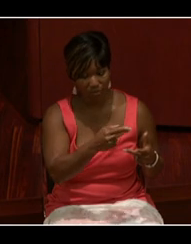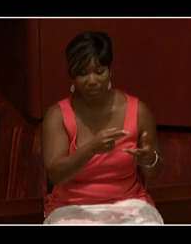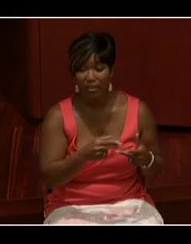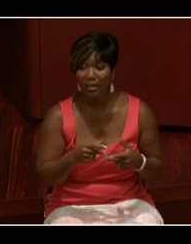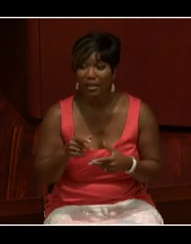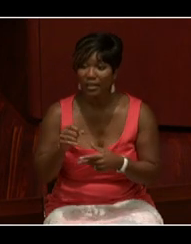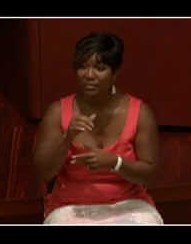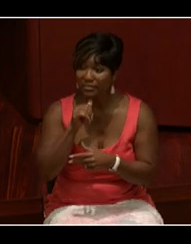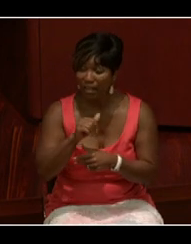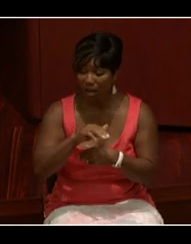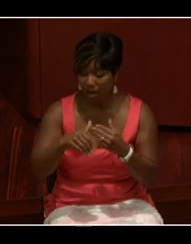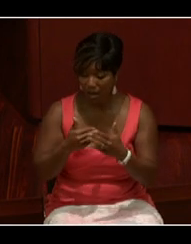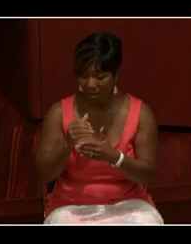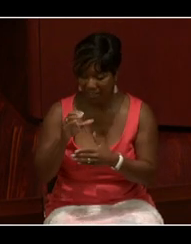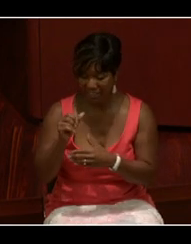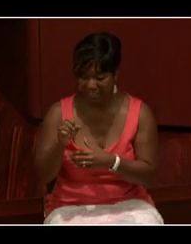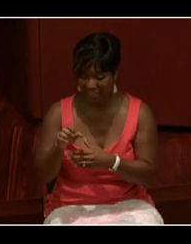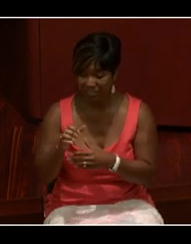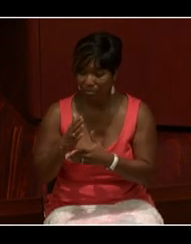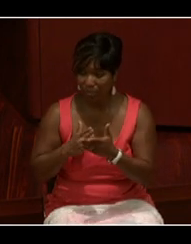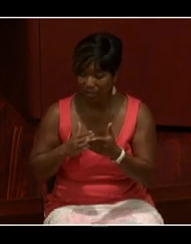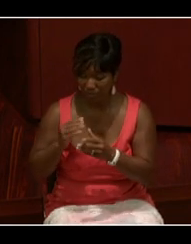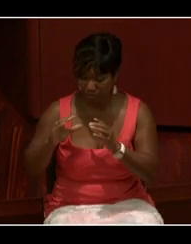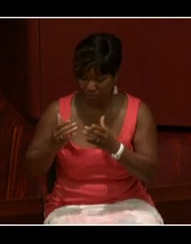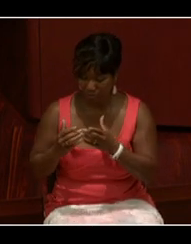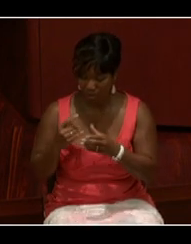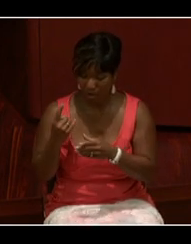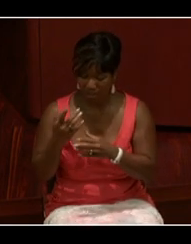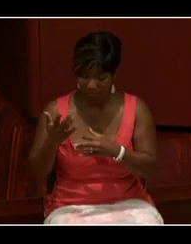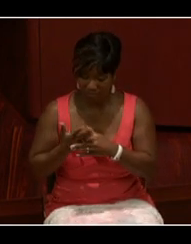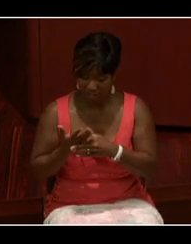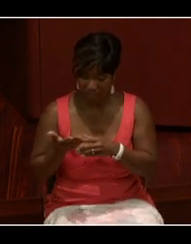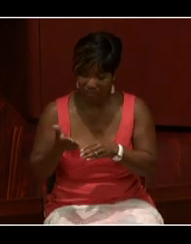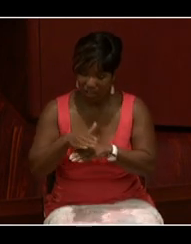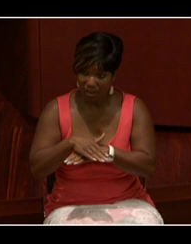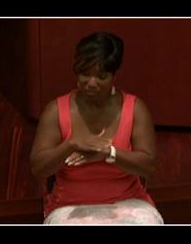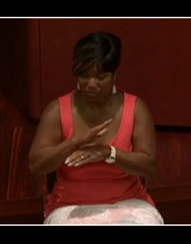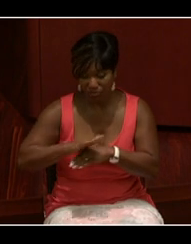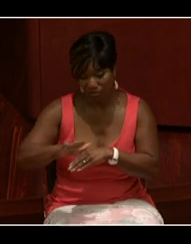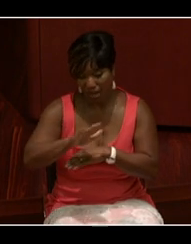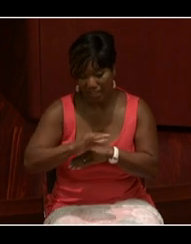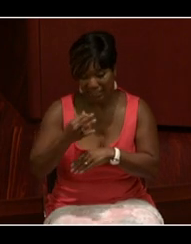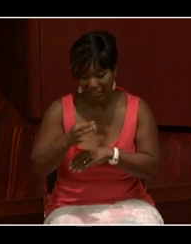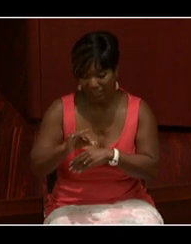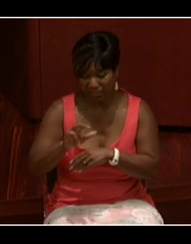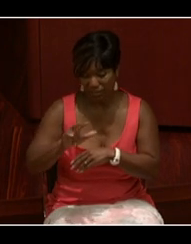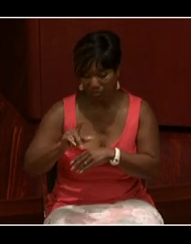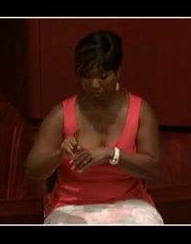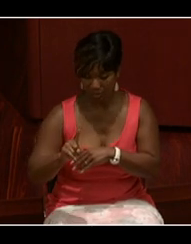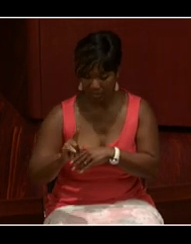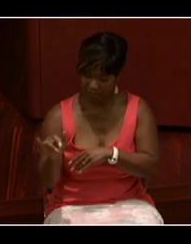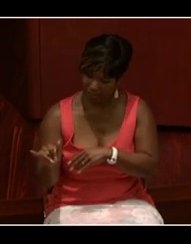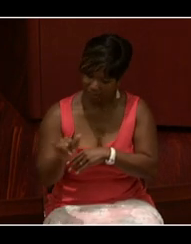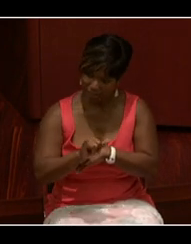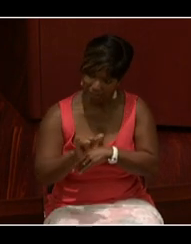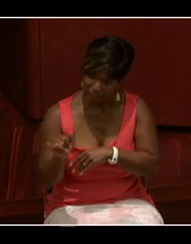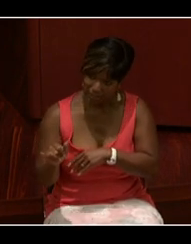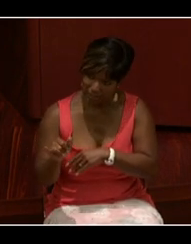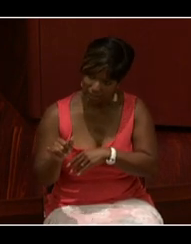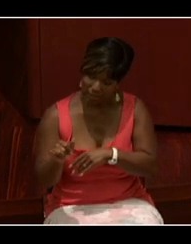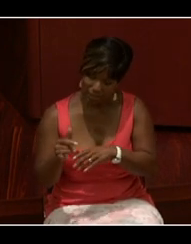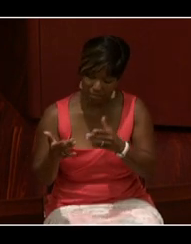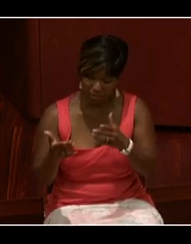the series. Rather, only those files that are covered through around 1931. Likewise, the inmates that appear